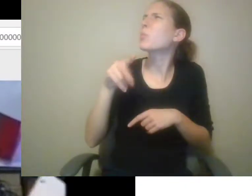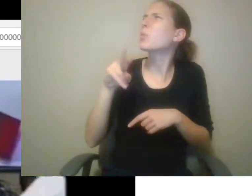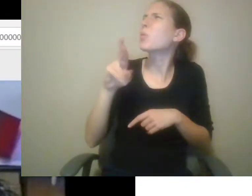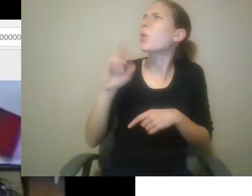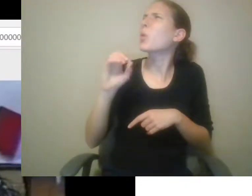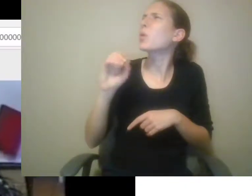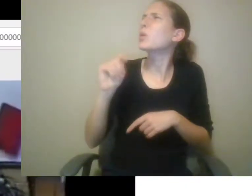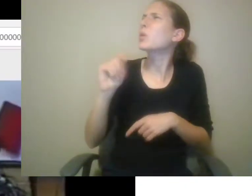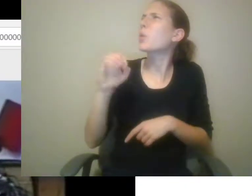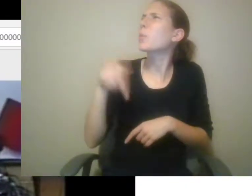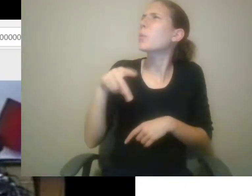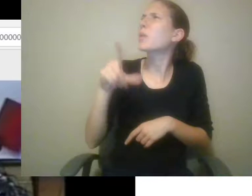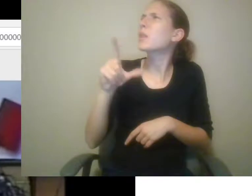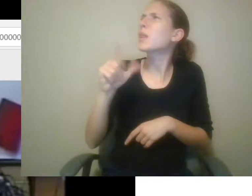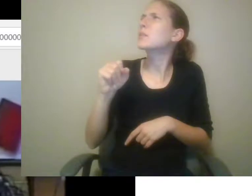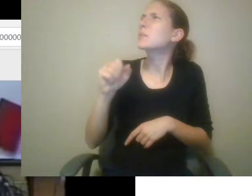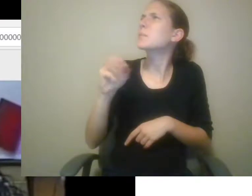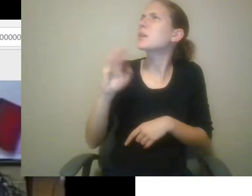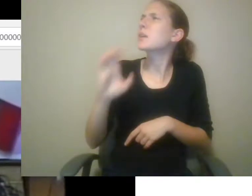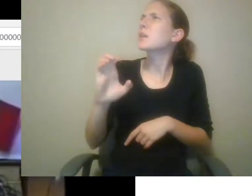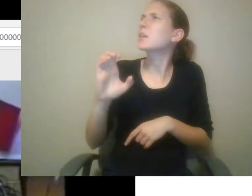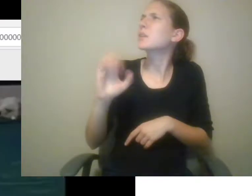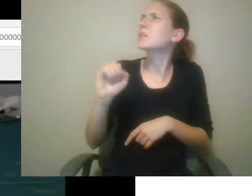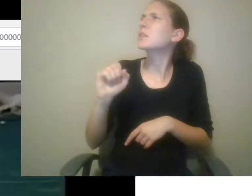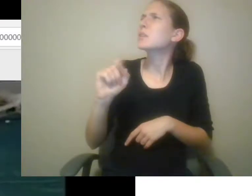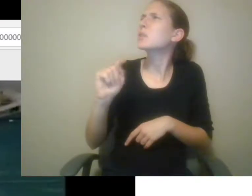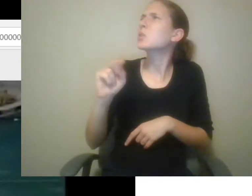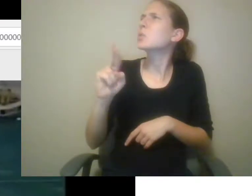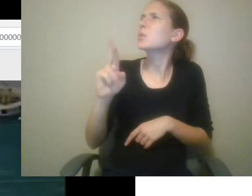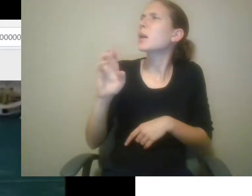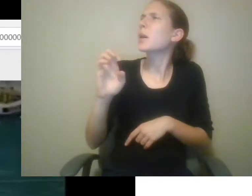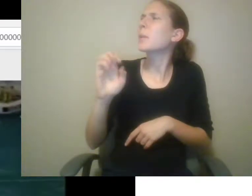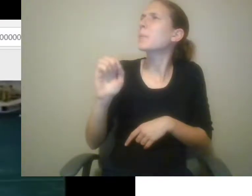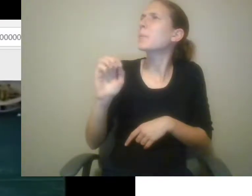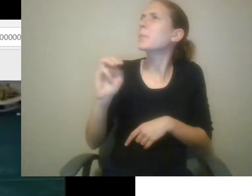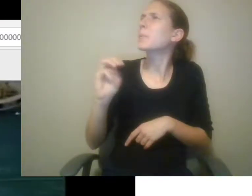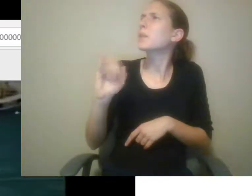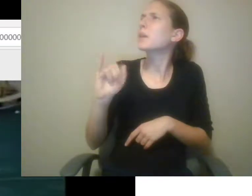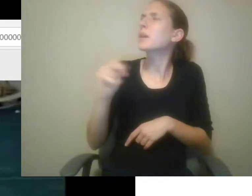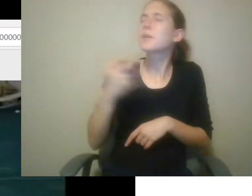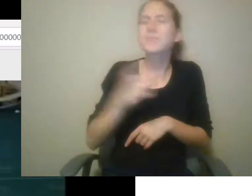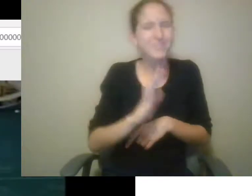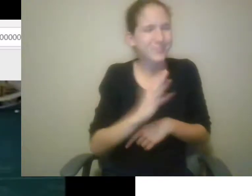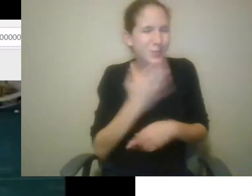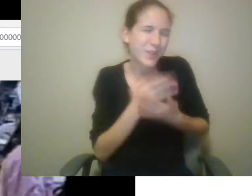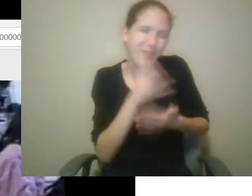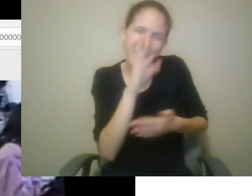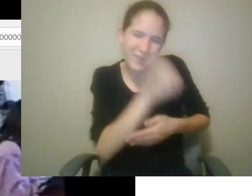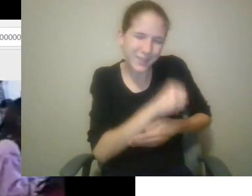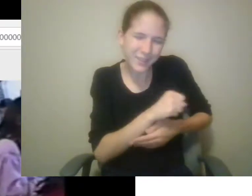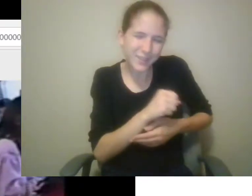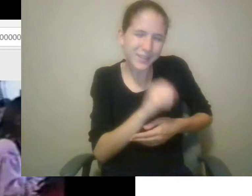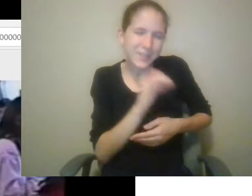But at least that was a good guess. No, protoplasmic streams that movement again in the cell. Will?